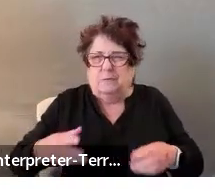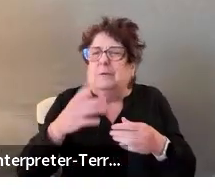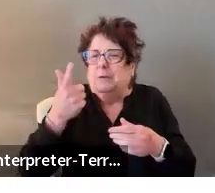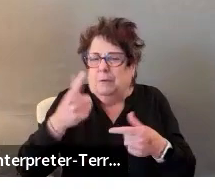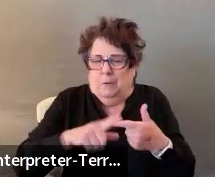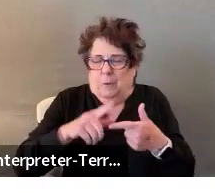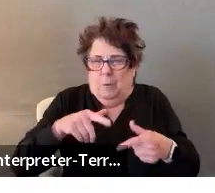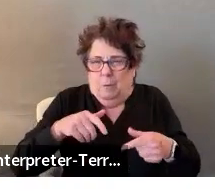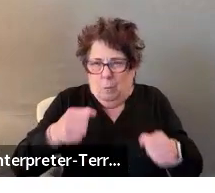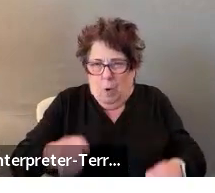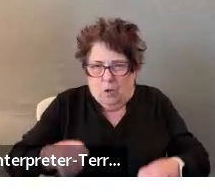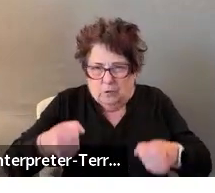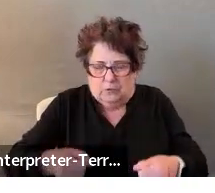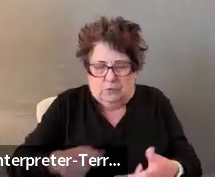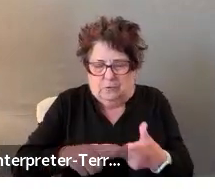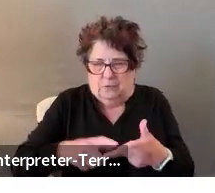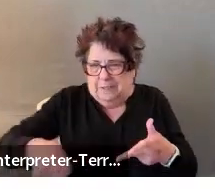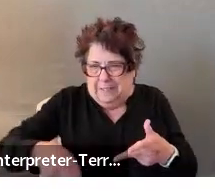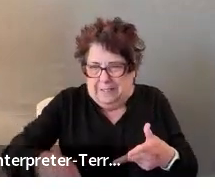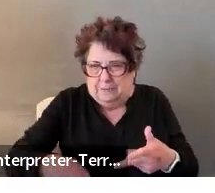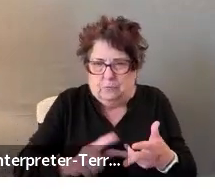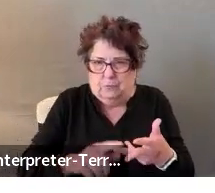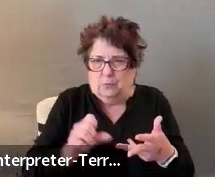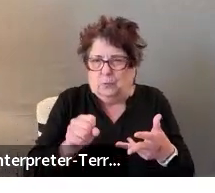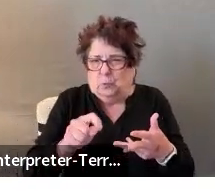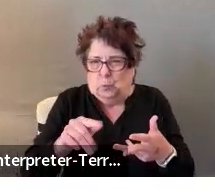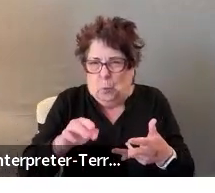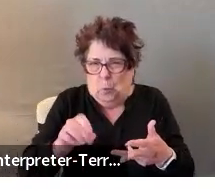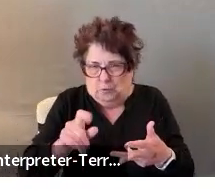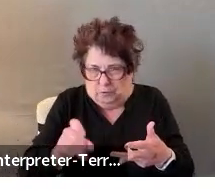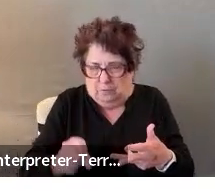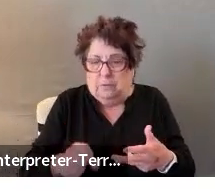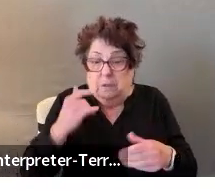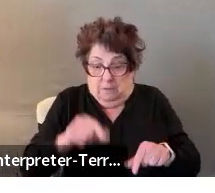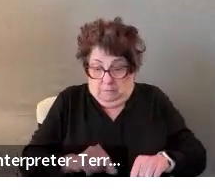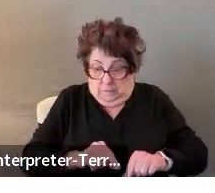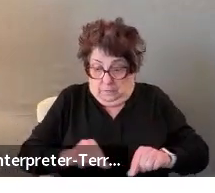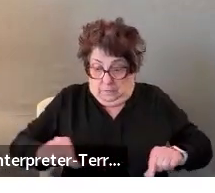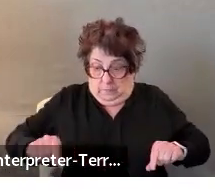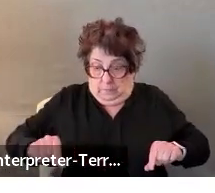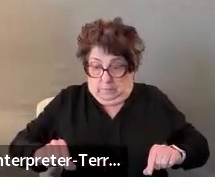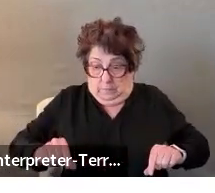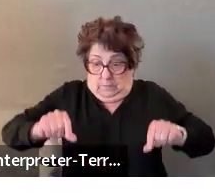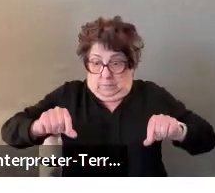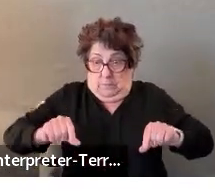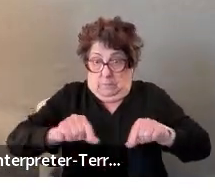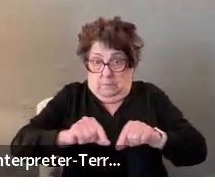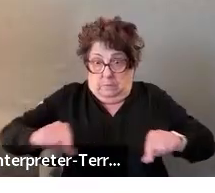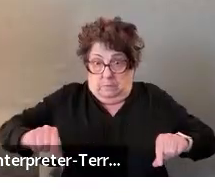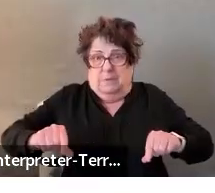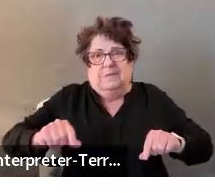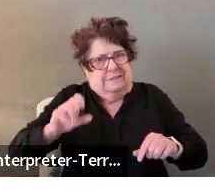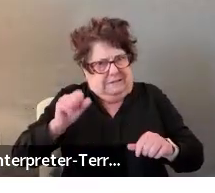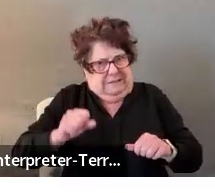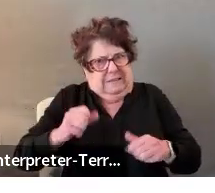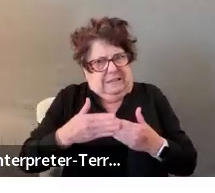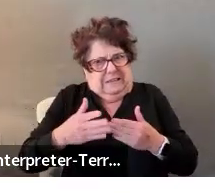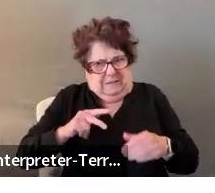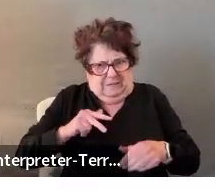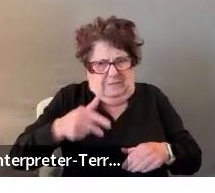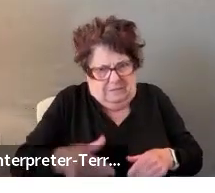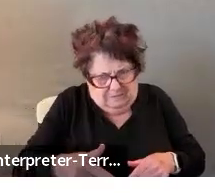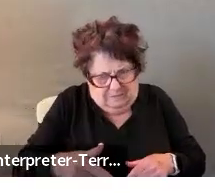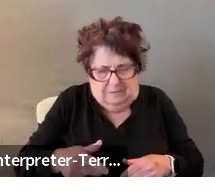even strollers. Raised thresholds at the bottom of doorways can be a tripping hazard, especially when using